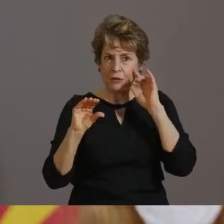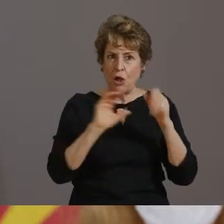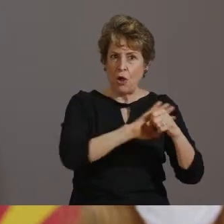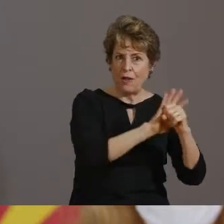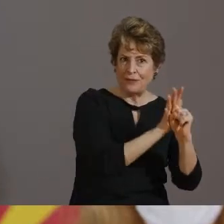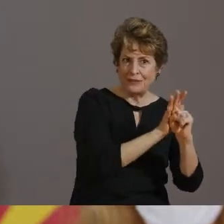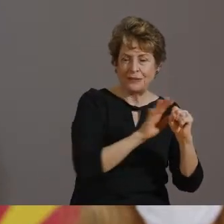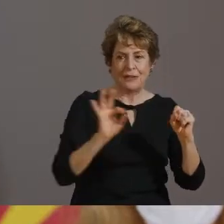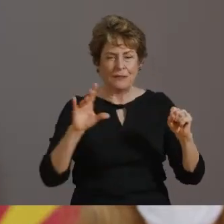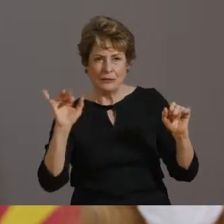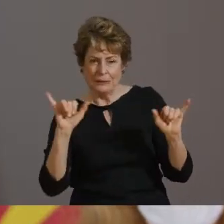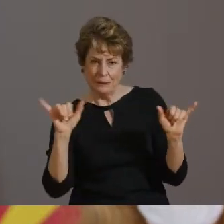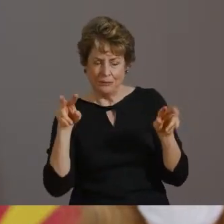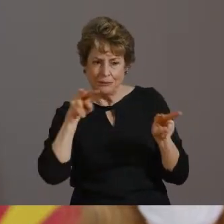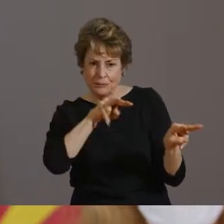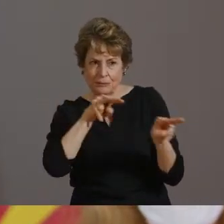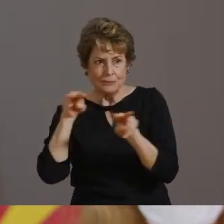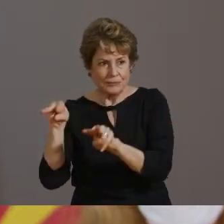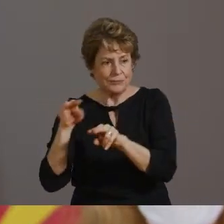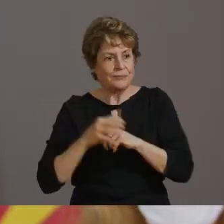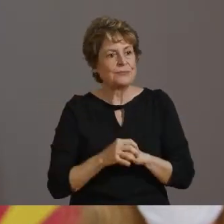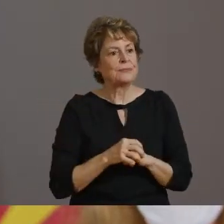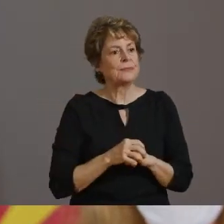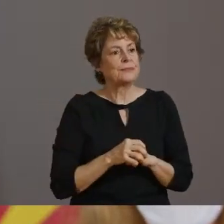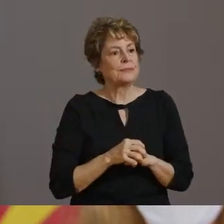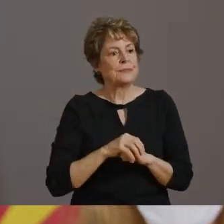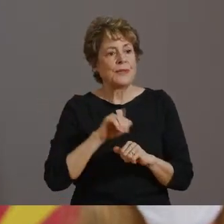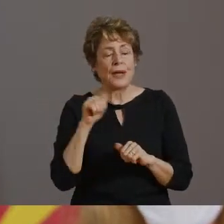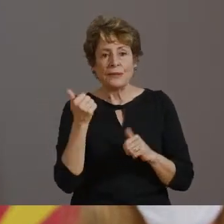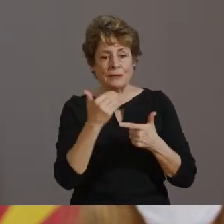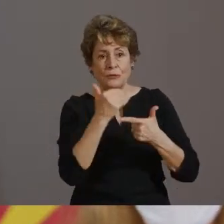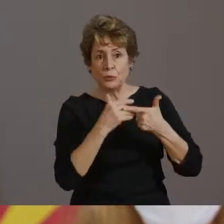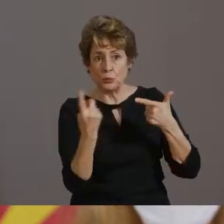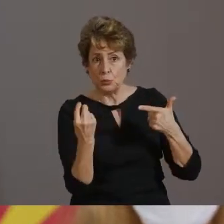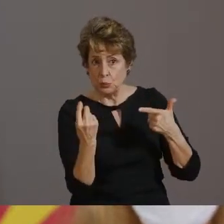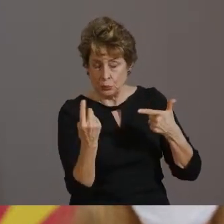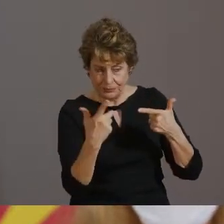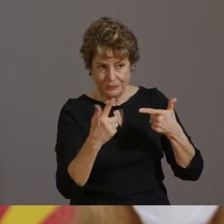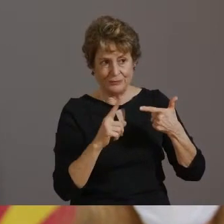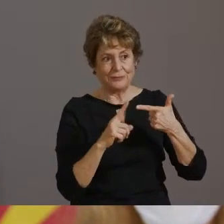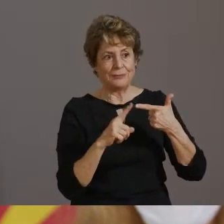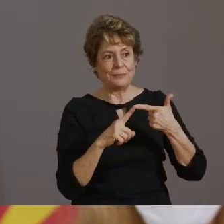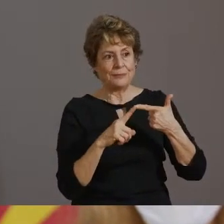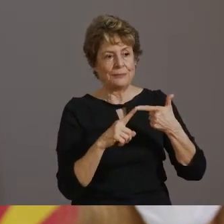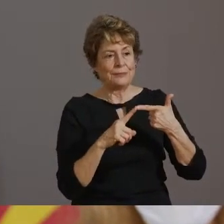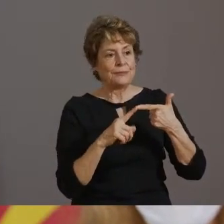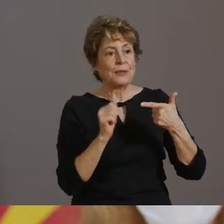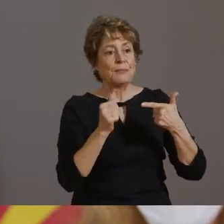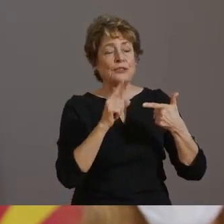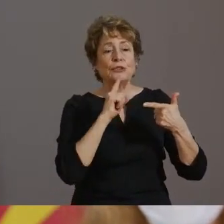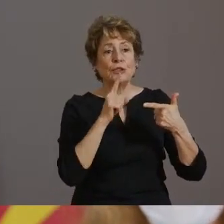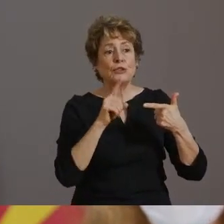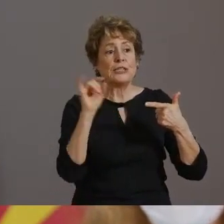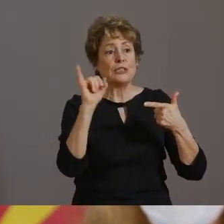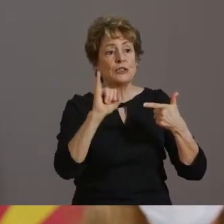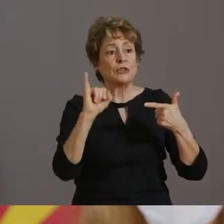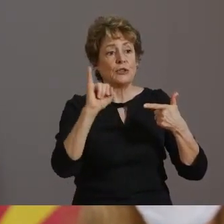easier for Arizonans insured by the state's Medicaid agency, Access, to get their flu